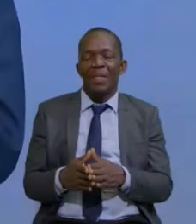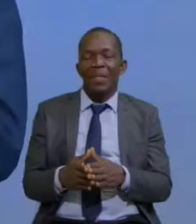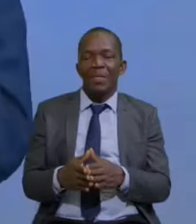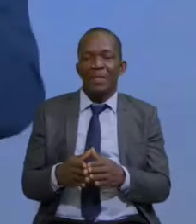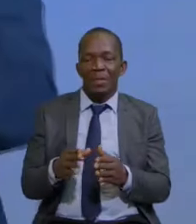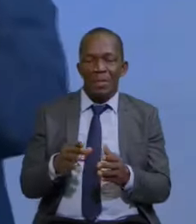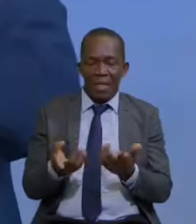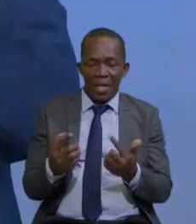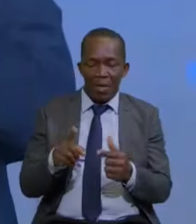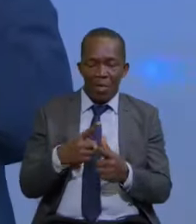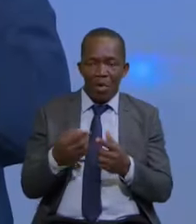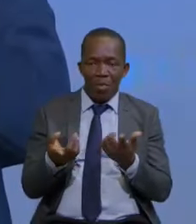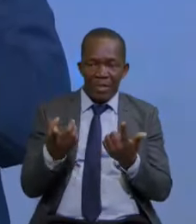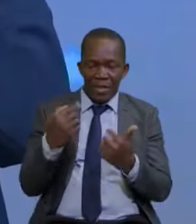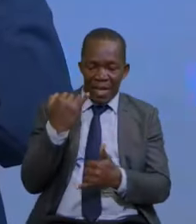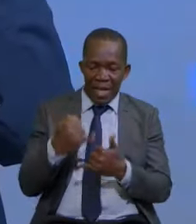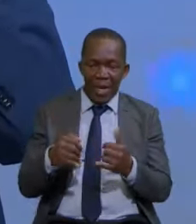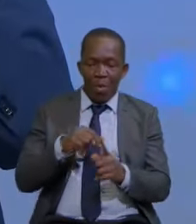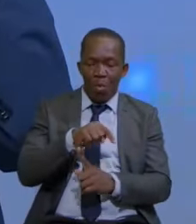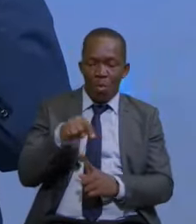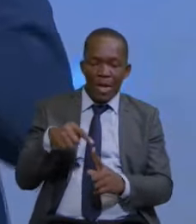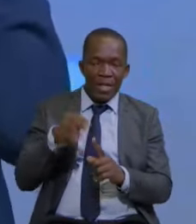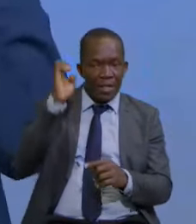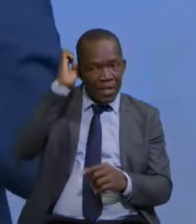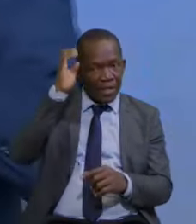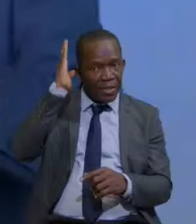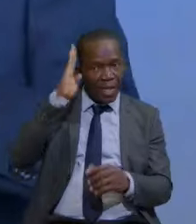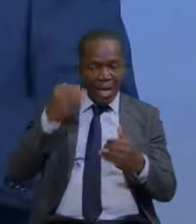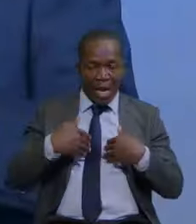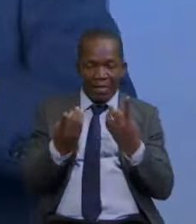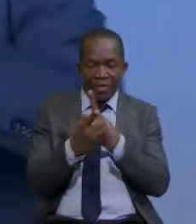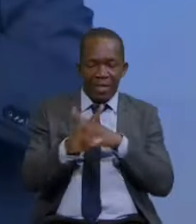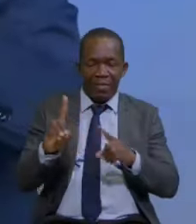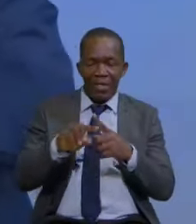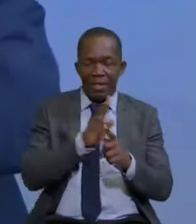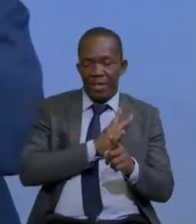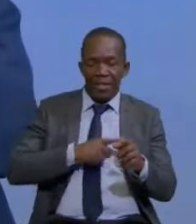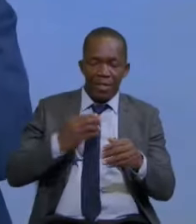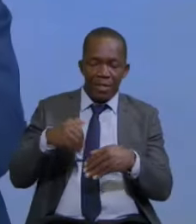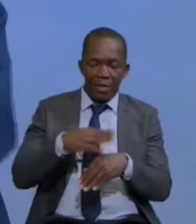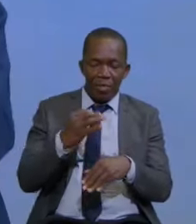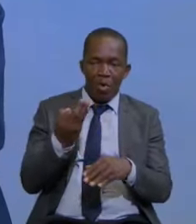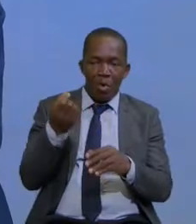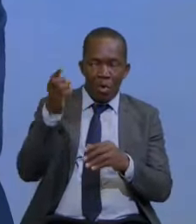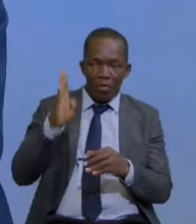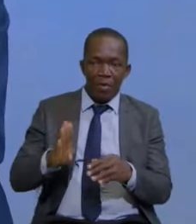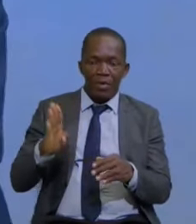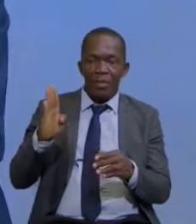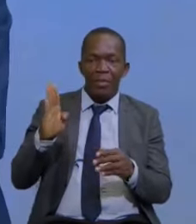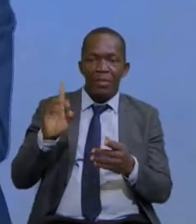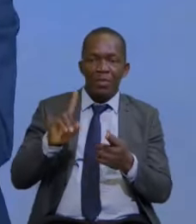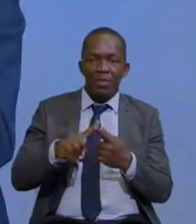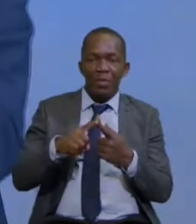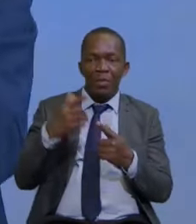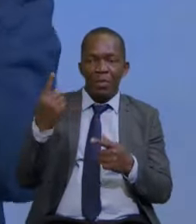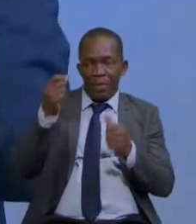God, even the Father, to the Father, when he shall